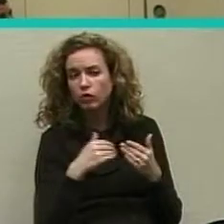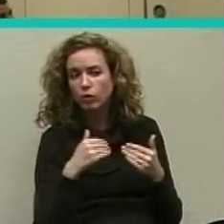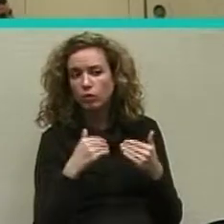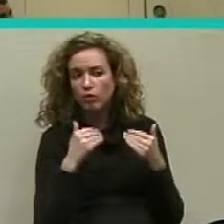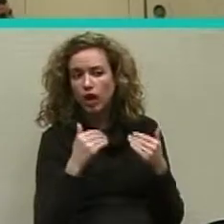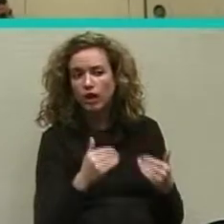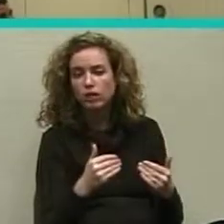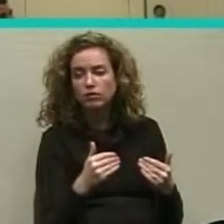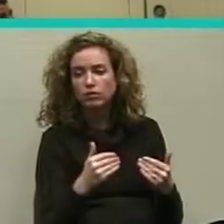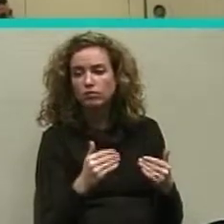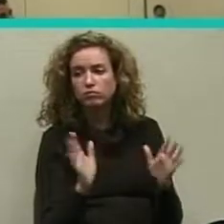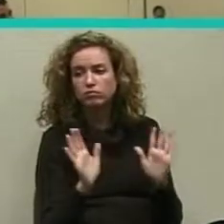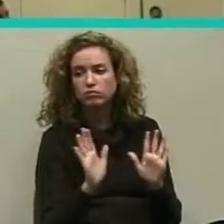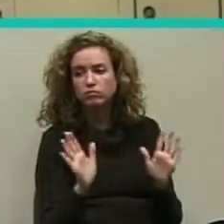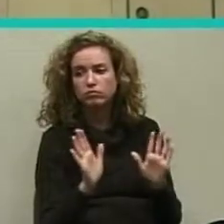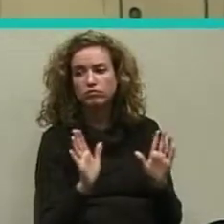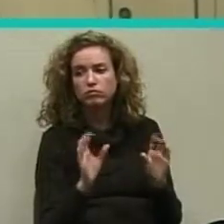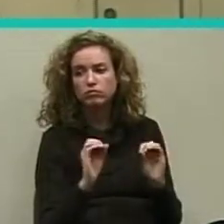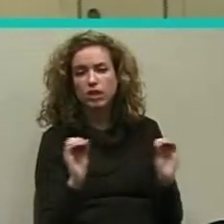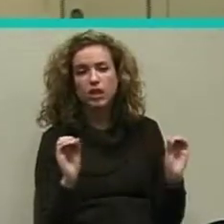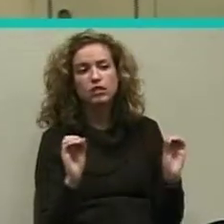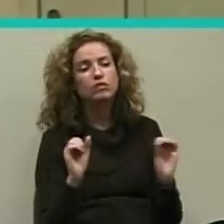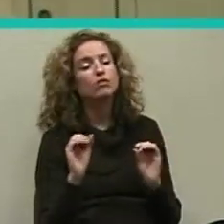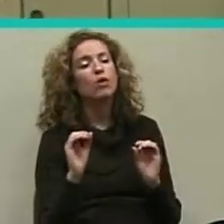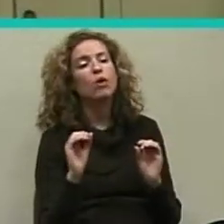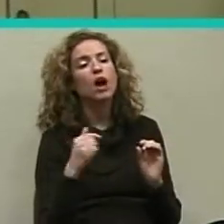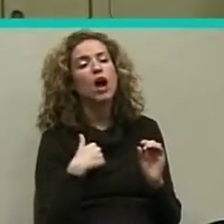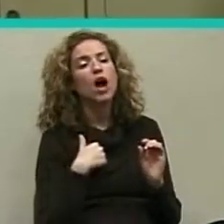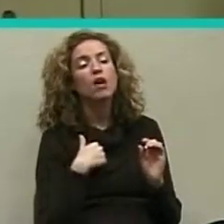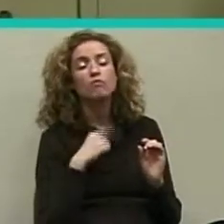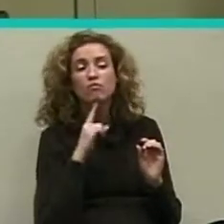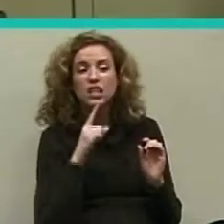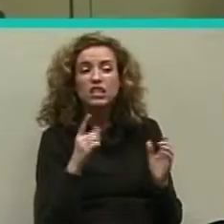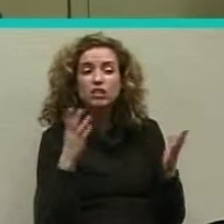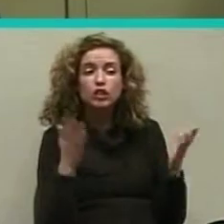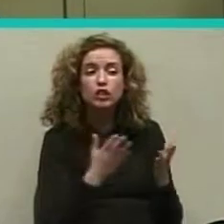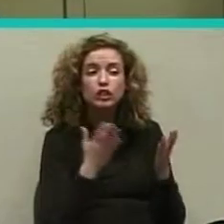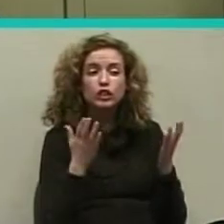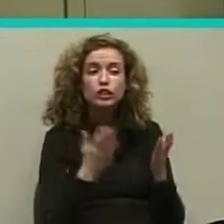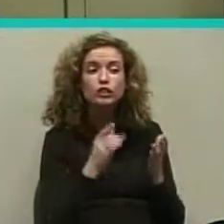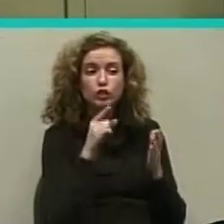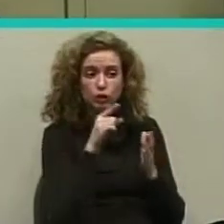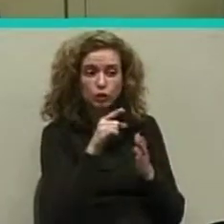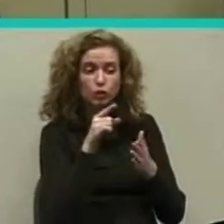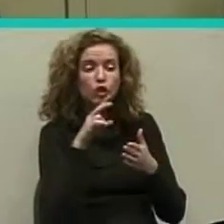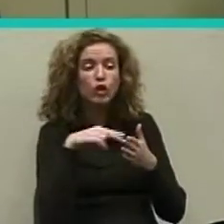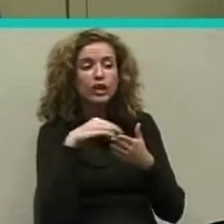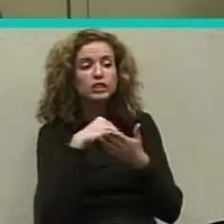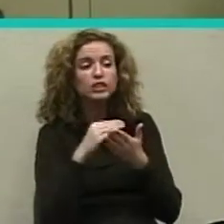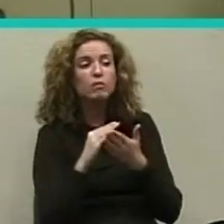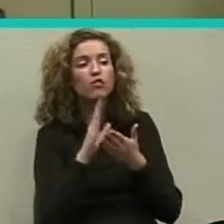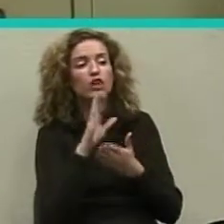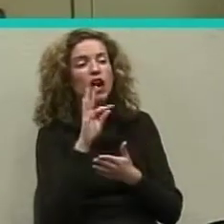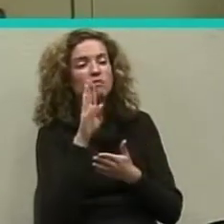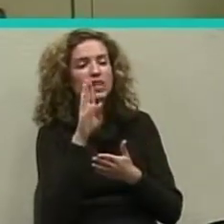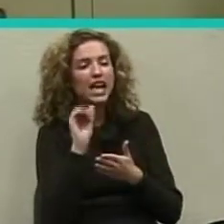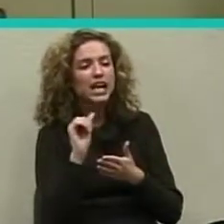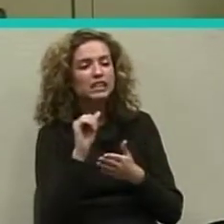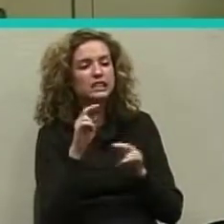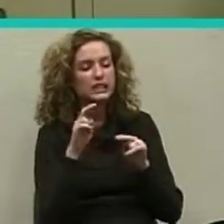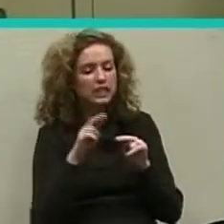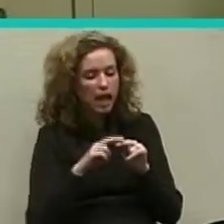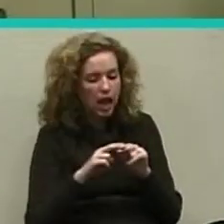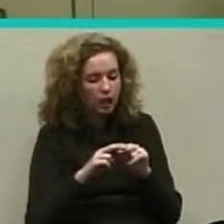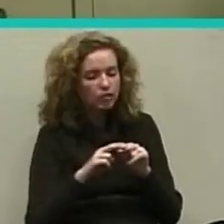I would absolutely strongly urge that you take a couple of the FBAs that you've done and sit down and go through it